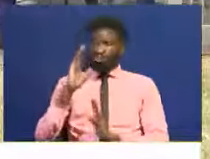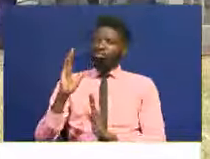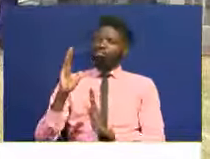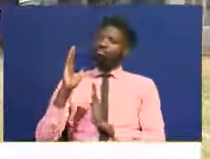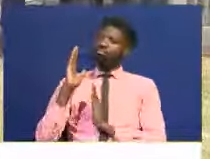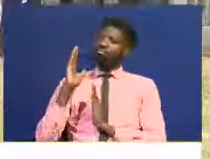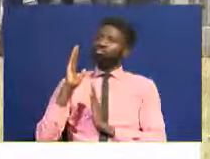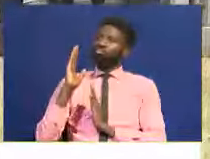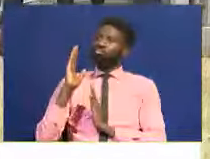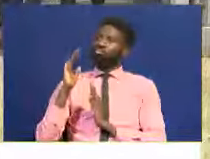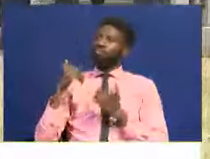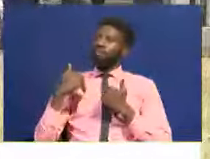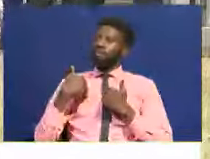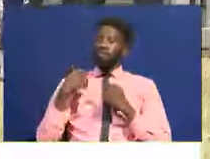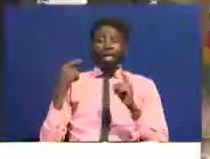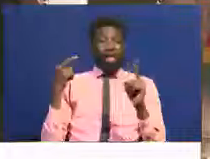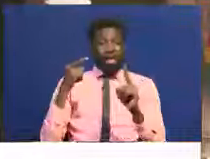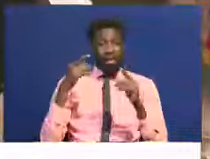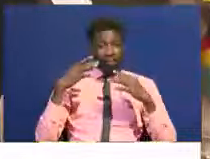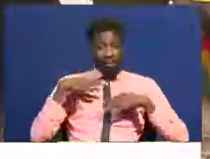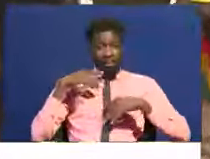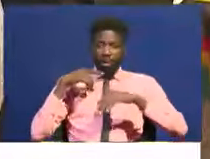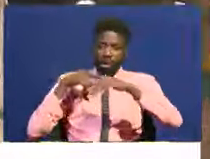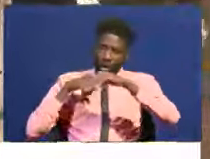to ensure the safety of those in attendance.